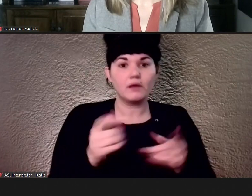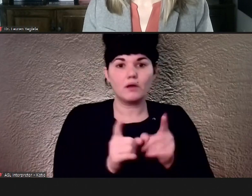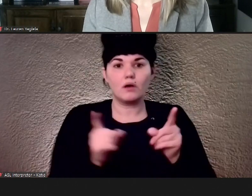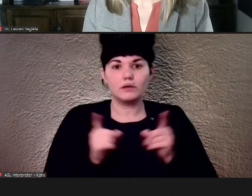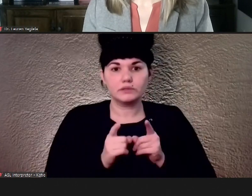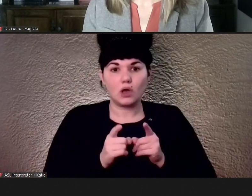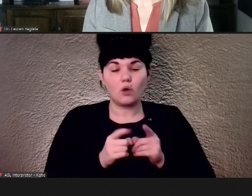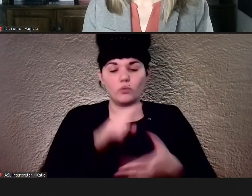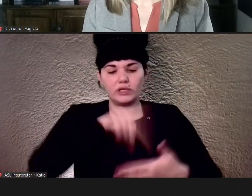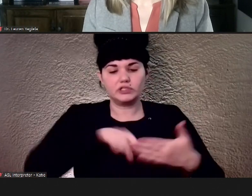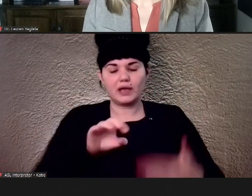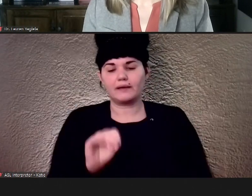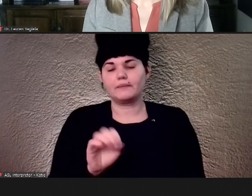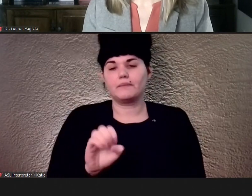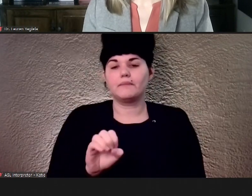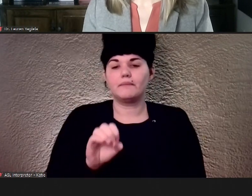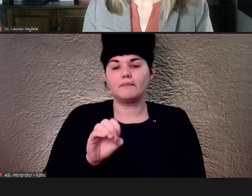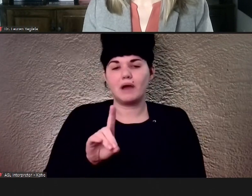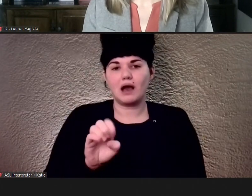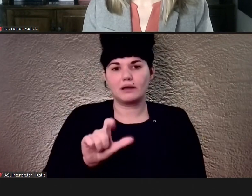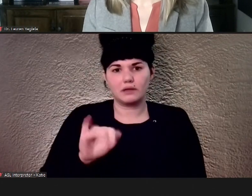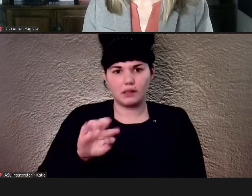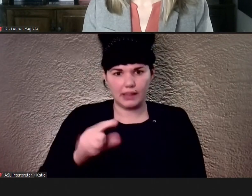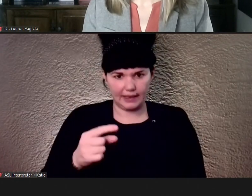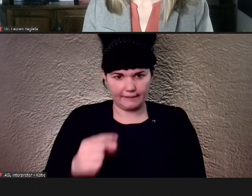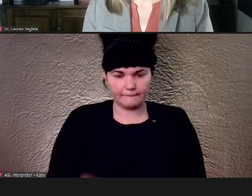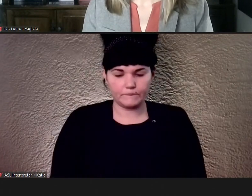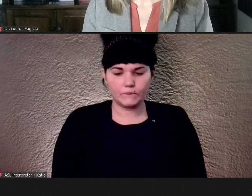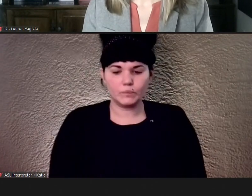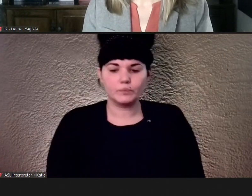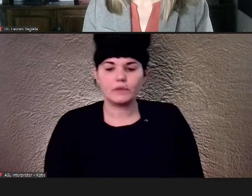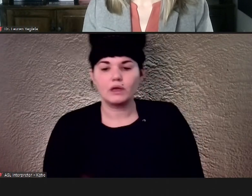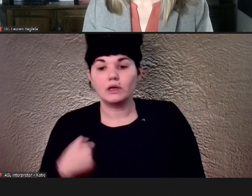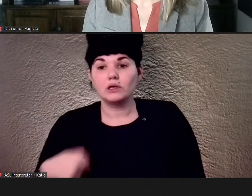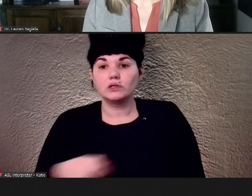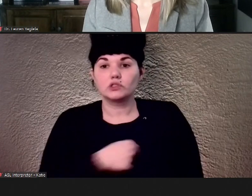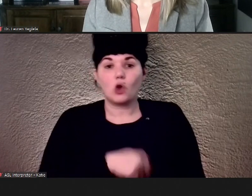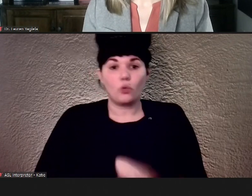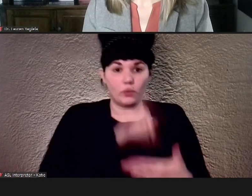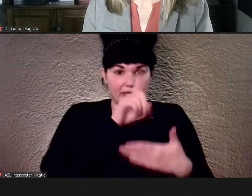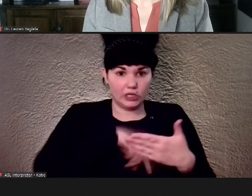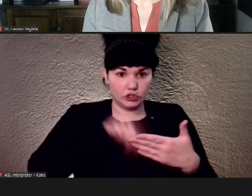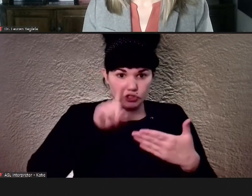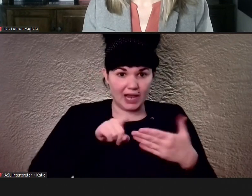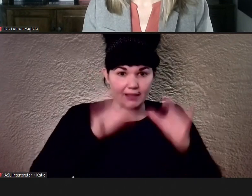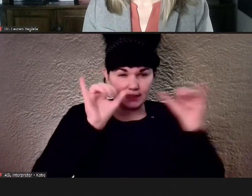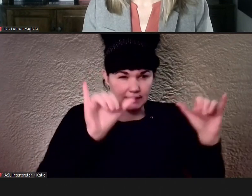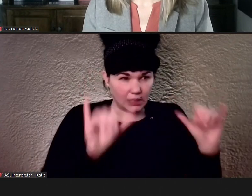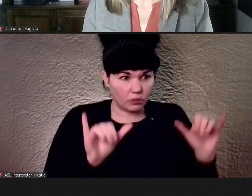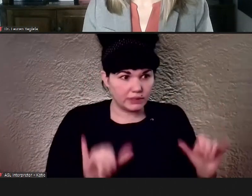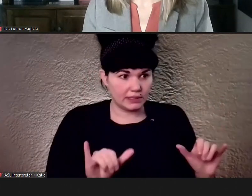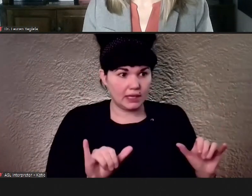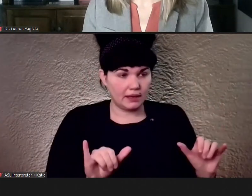showing us. So when we look at the sequencing that has been done thus far, it does appear that Omicron is the